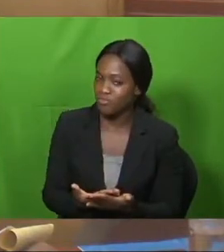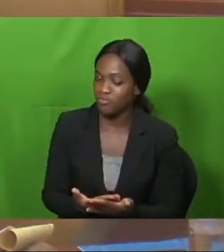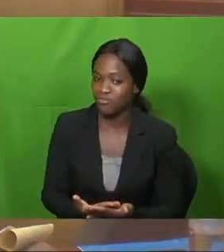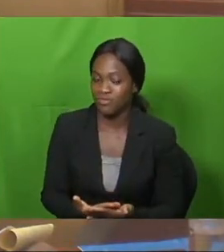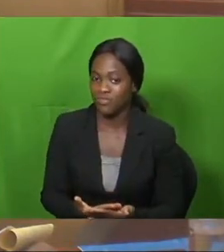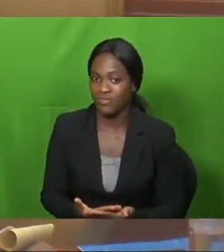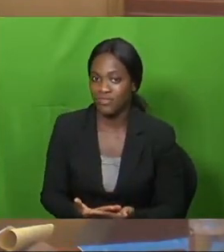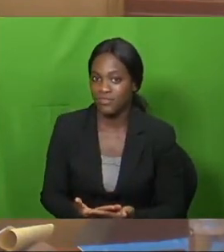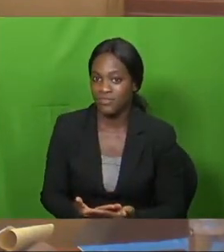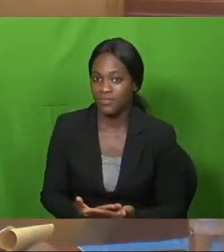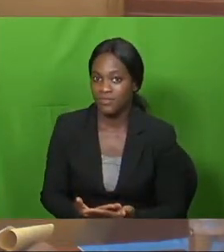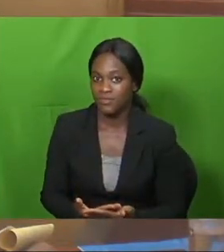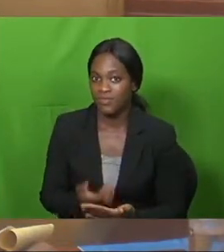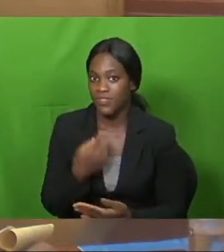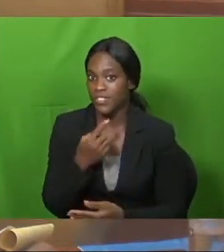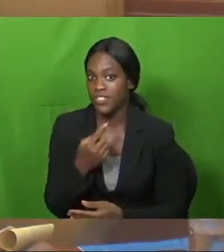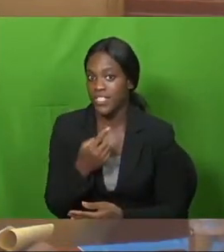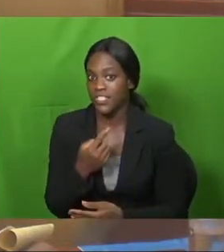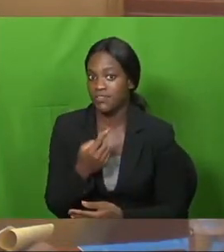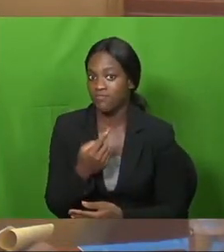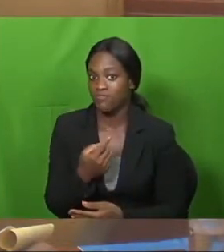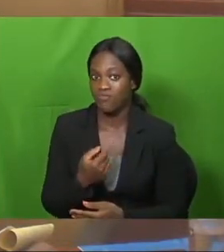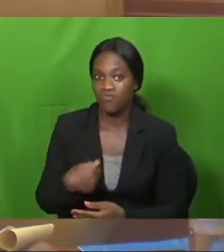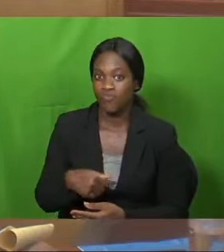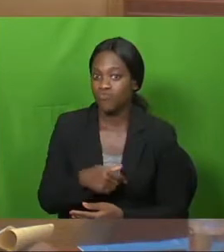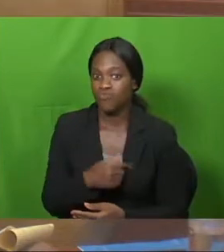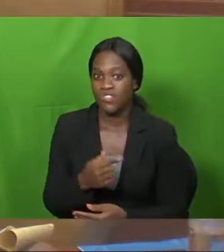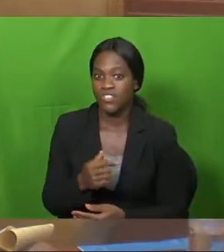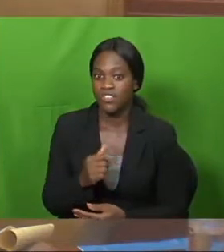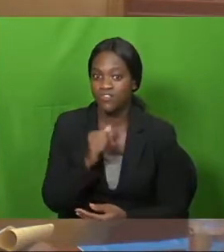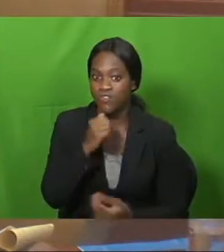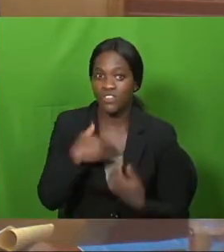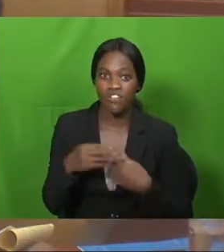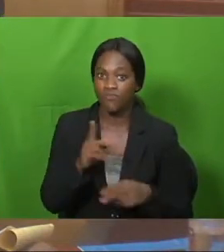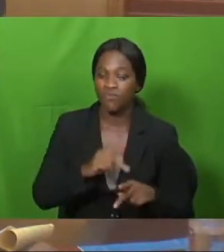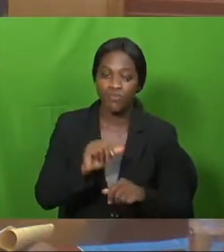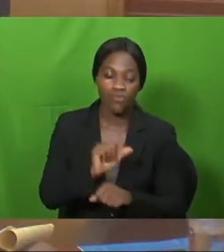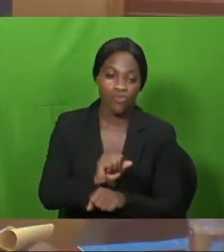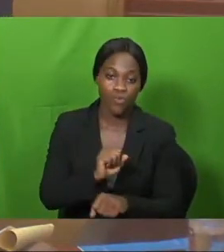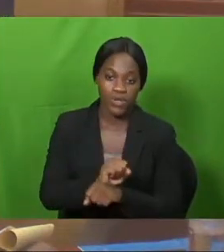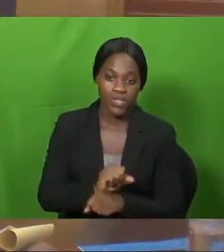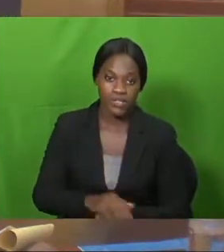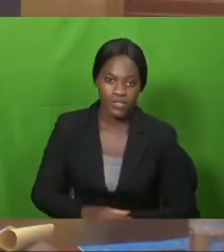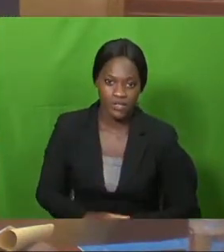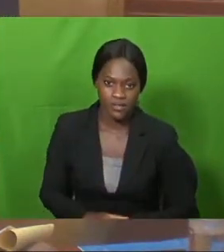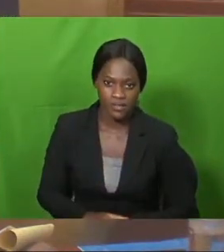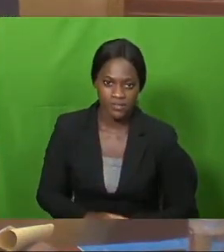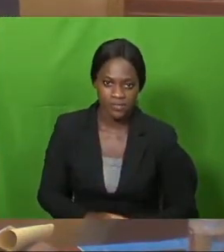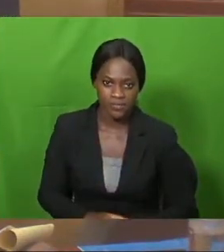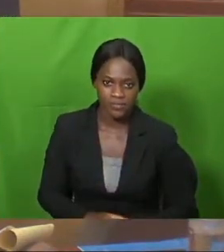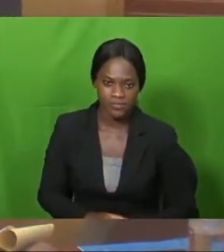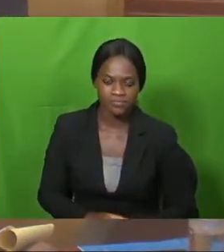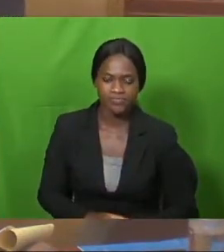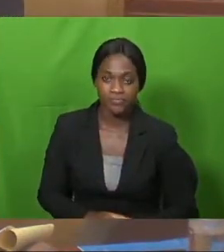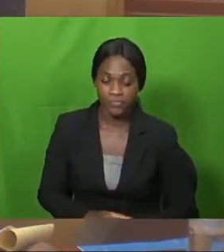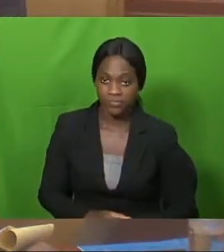That we don't have the men and there's no government. Honourable Speaker, let me turn to another matter